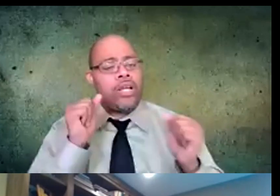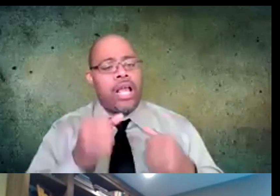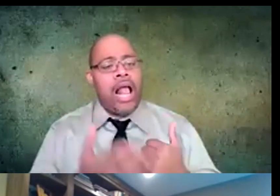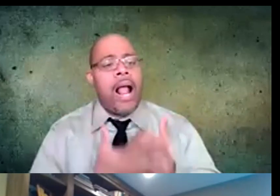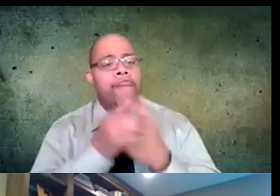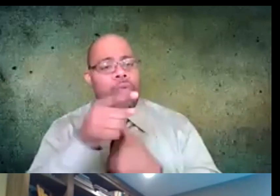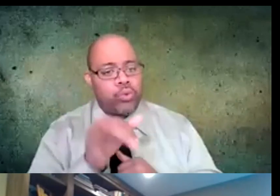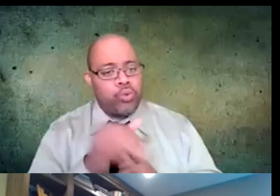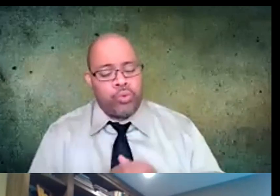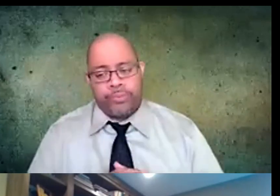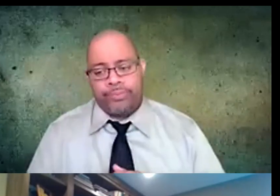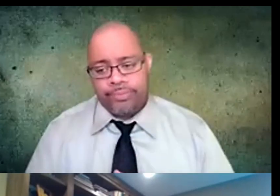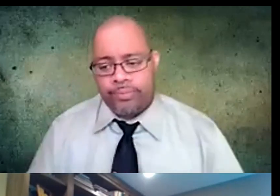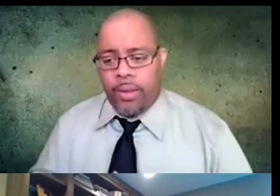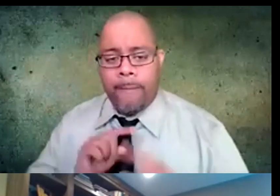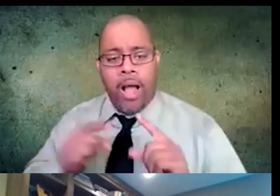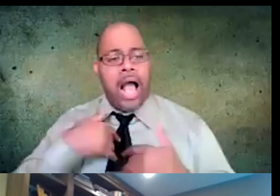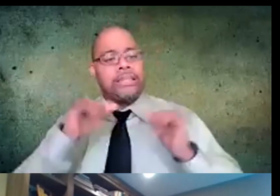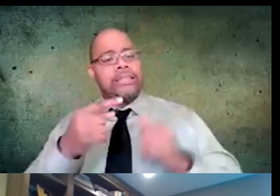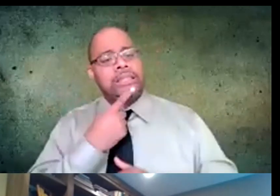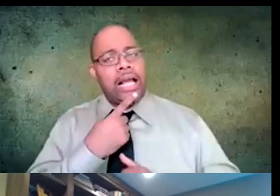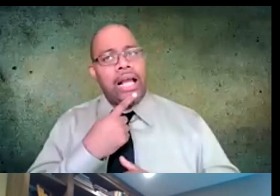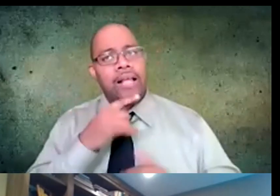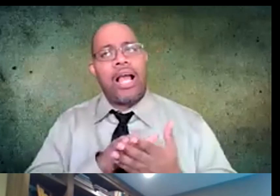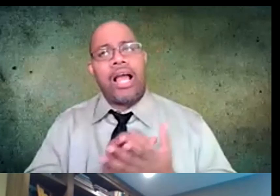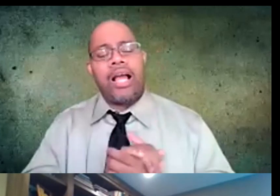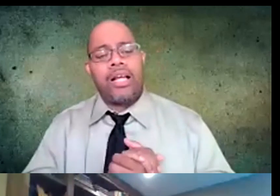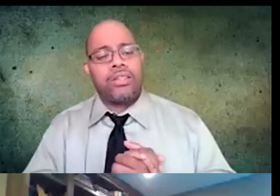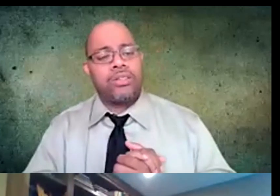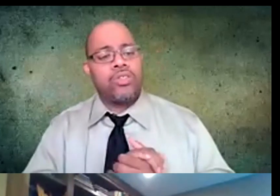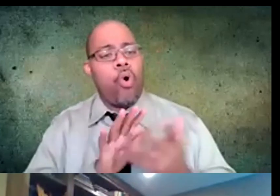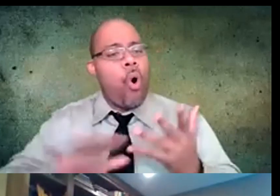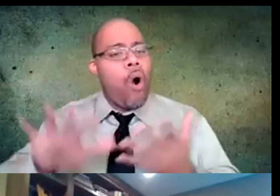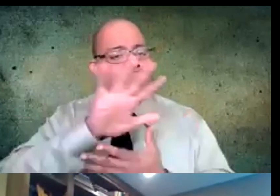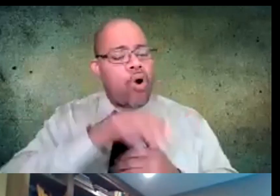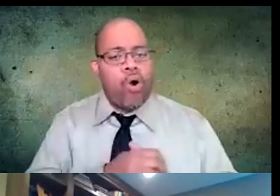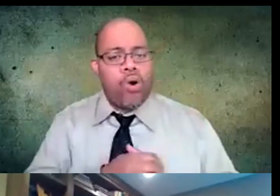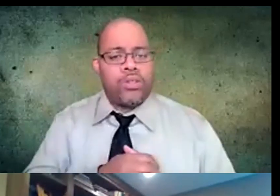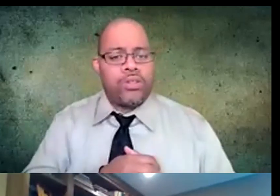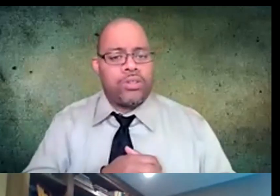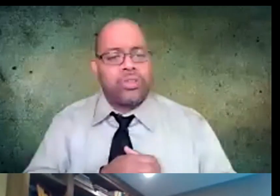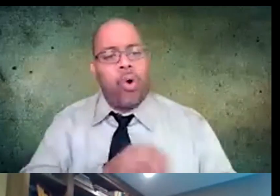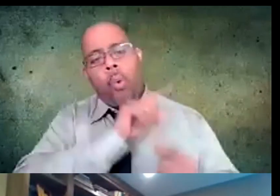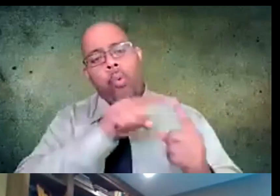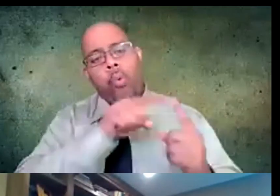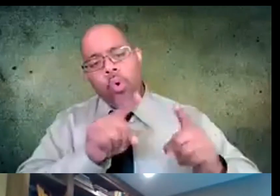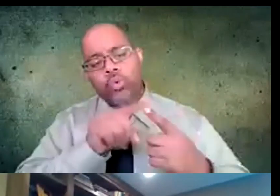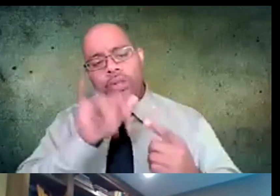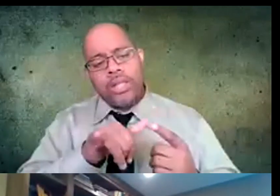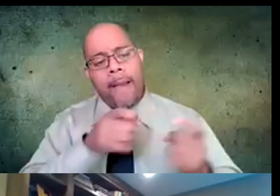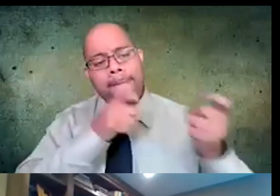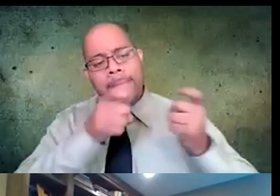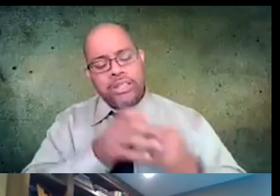you. But I would still say that overall, when you go into that